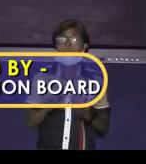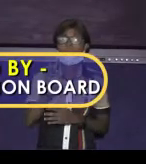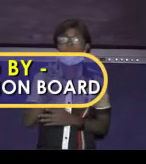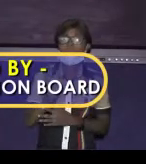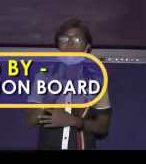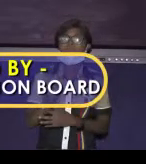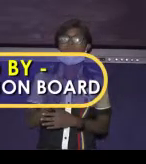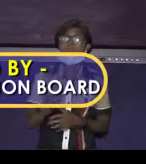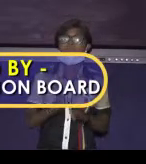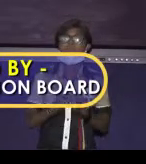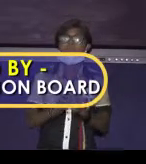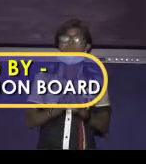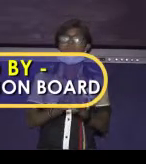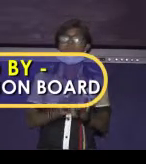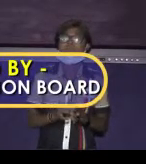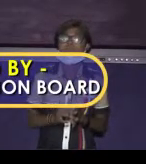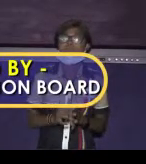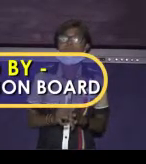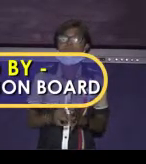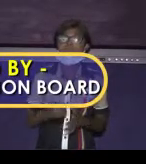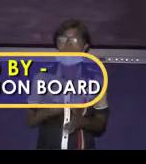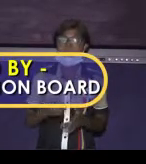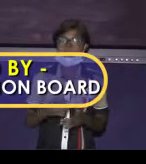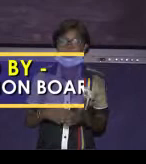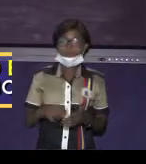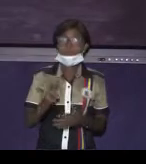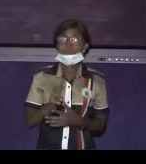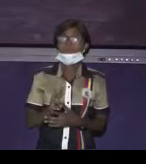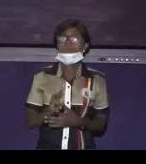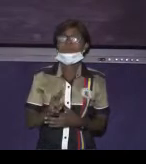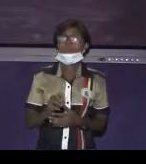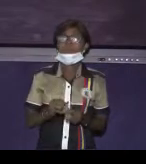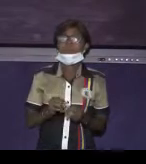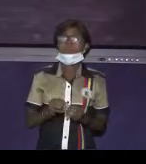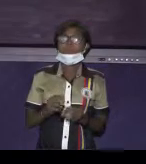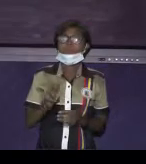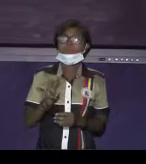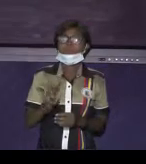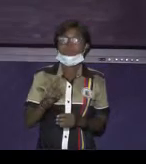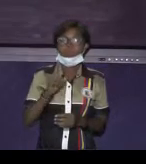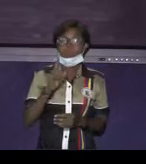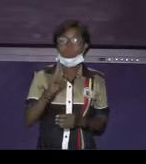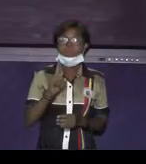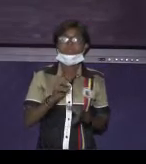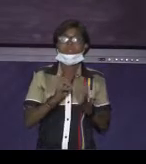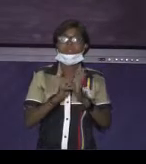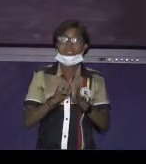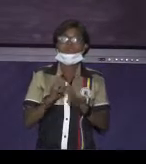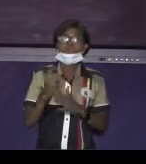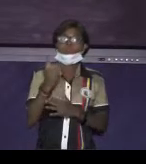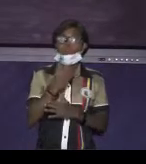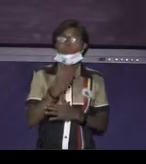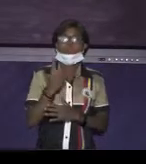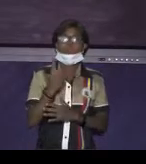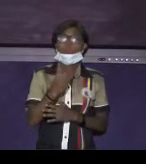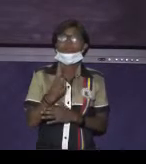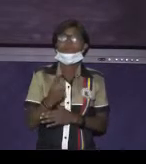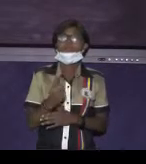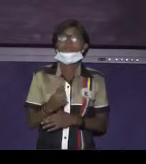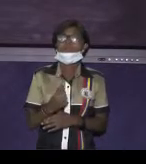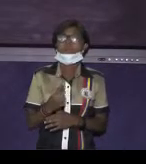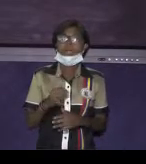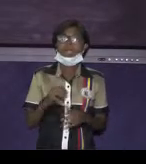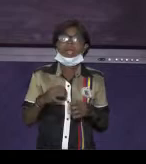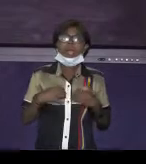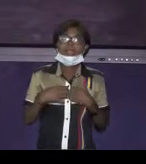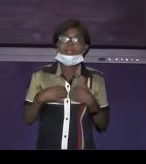savanna, donkeys, and horses. Number 2, write 1 example of animal found in